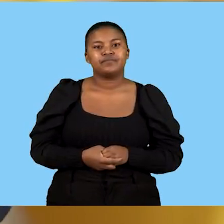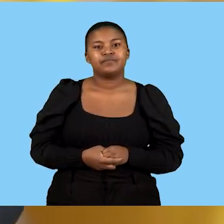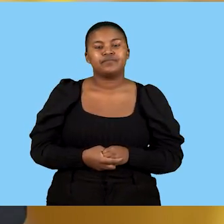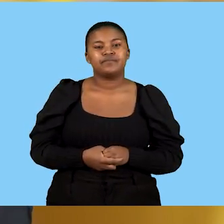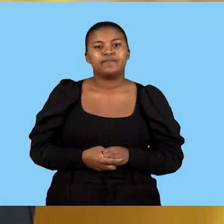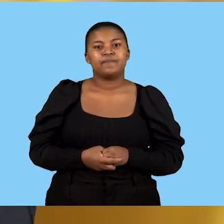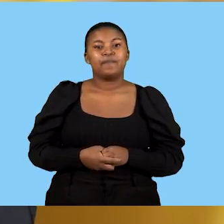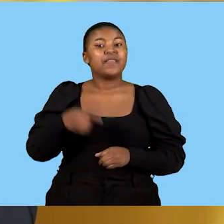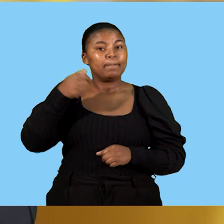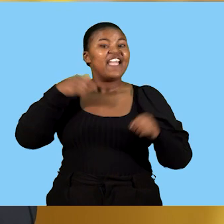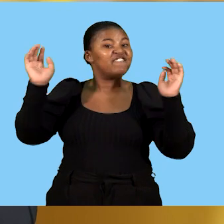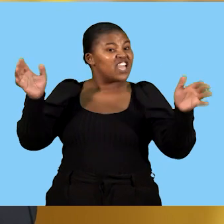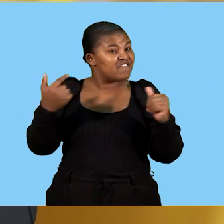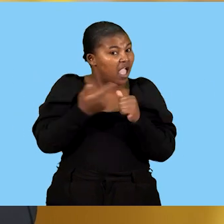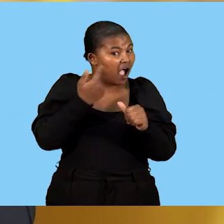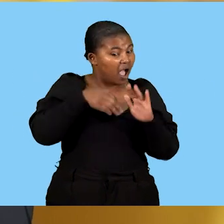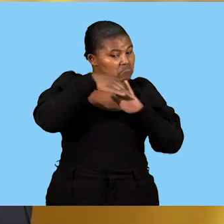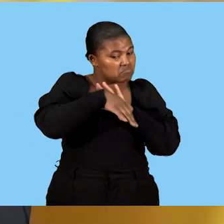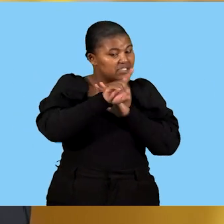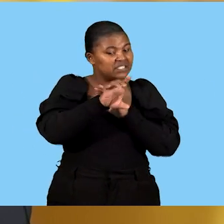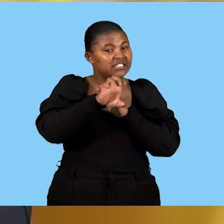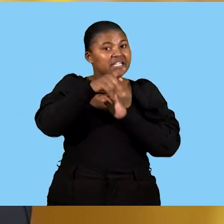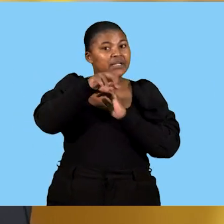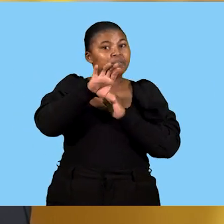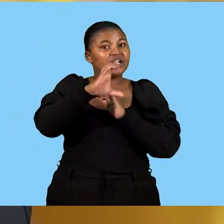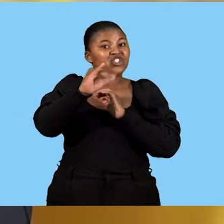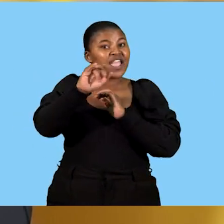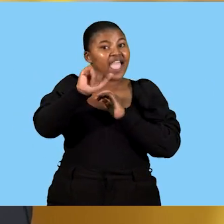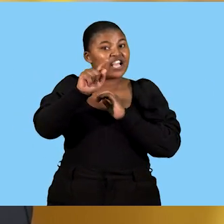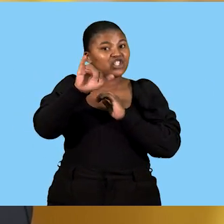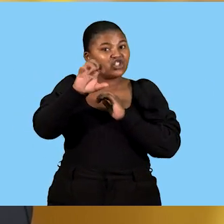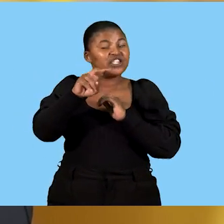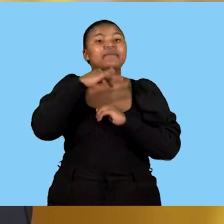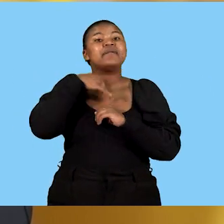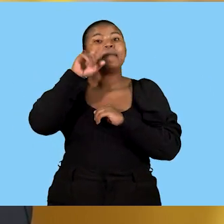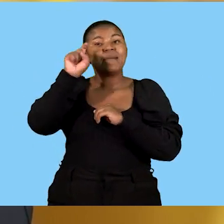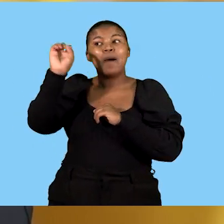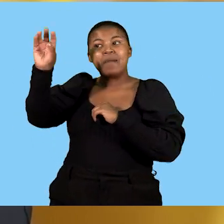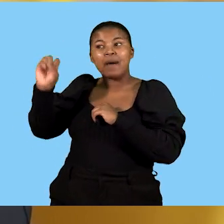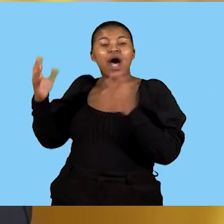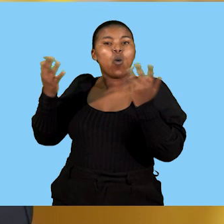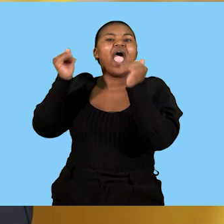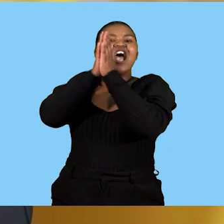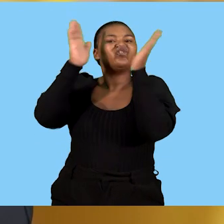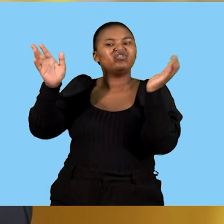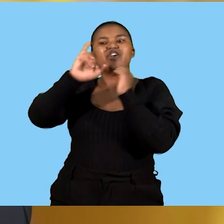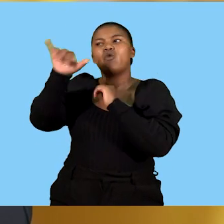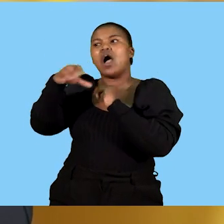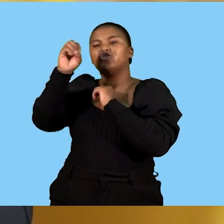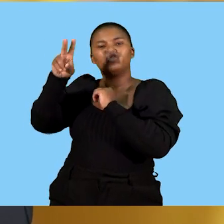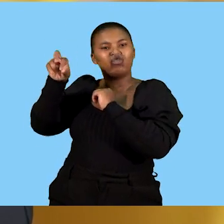After I have calculated my depreciation, I should be able to record it in the general